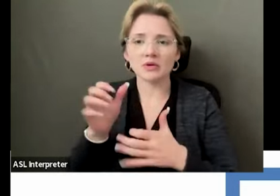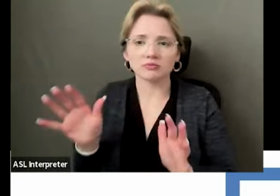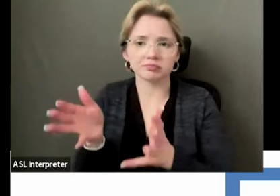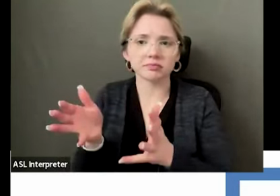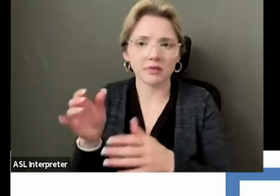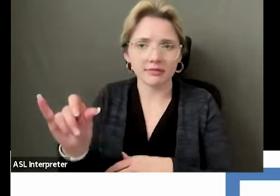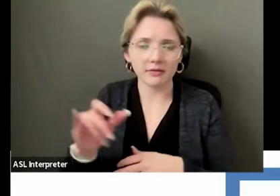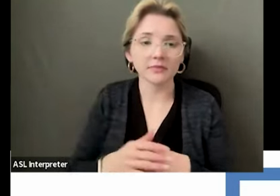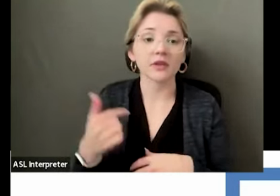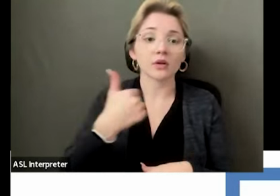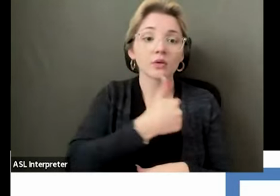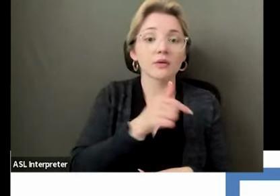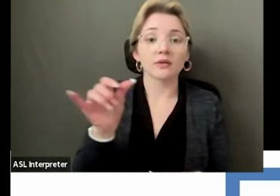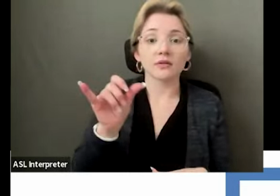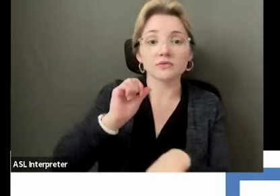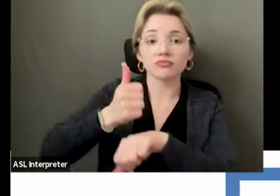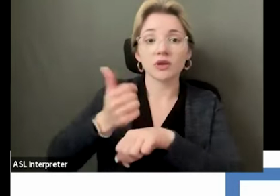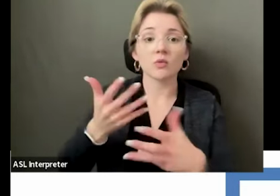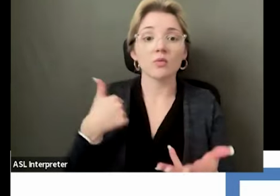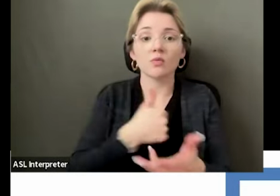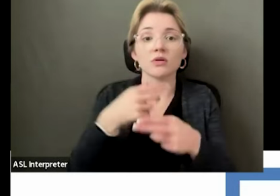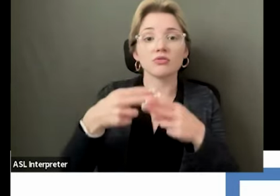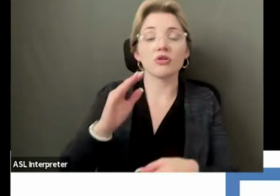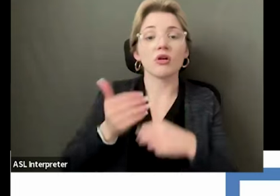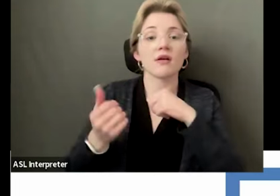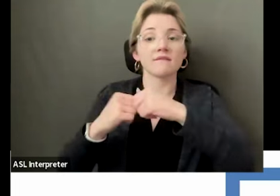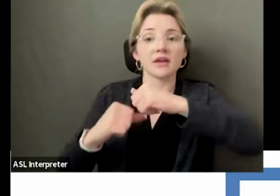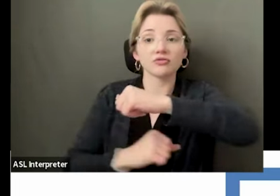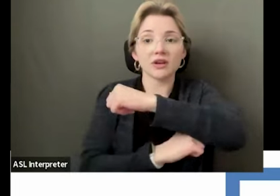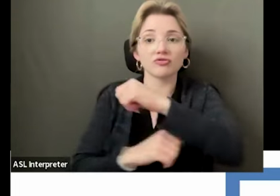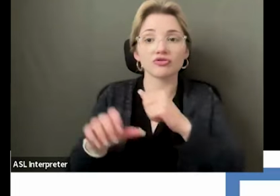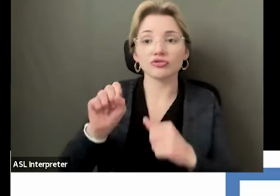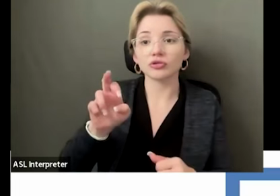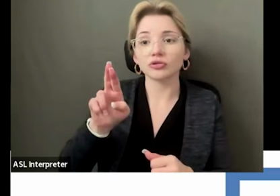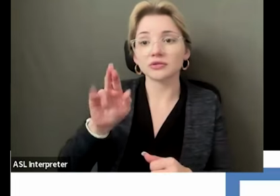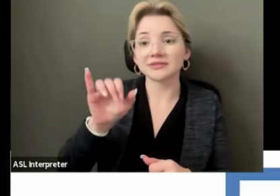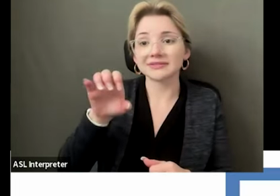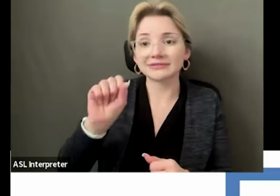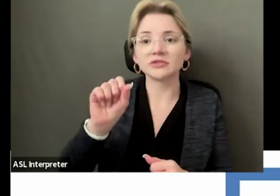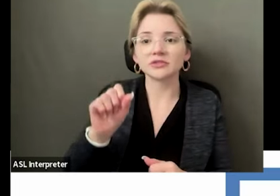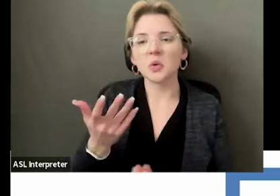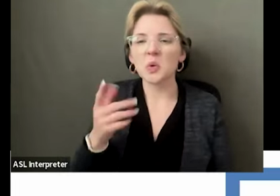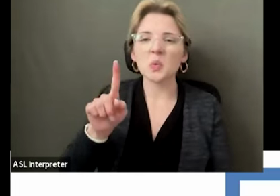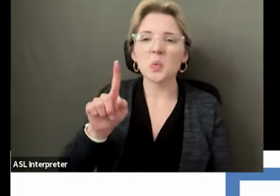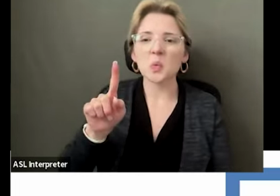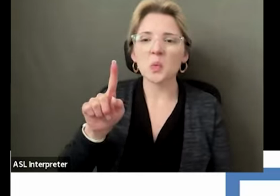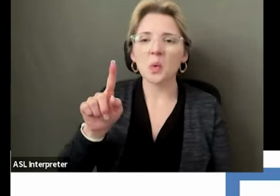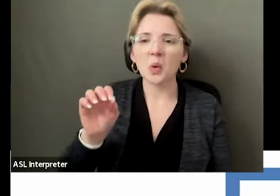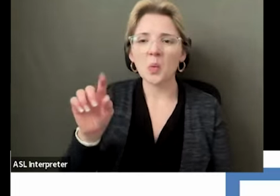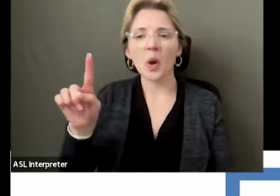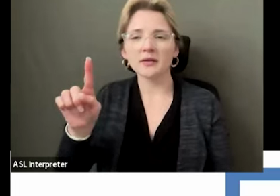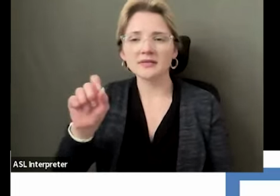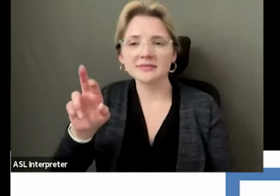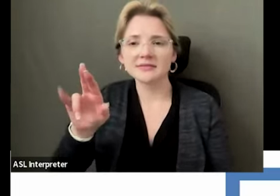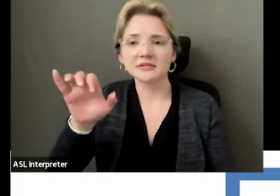In addition, we are creating what we're calling our foundational series, or our 101 series, or our toolkit on VAWA. So that's